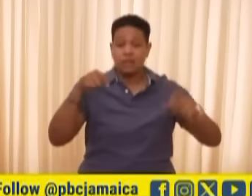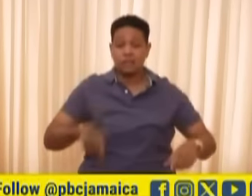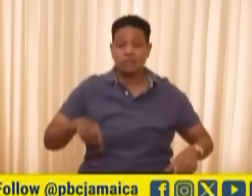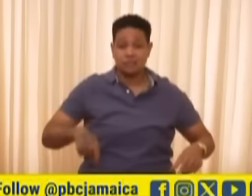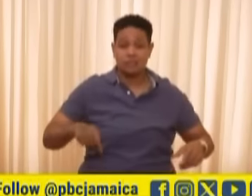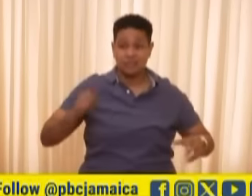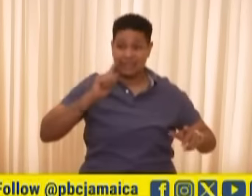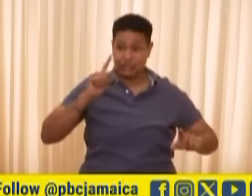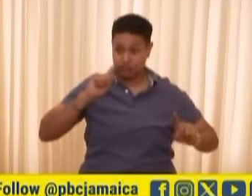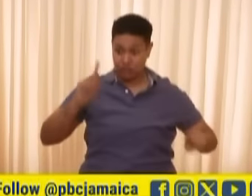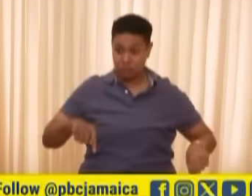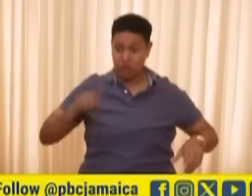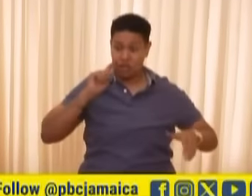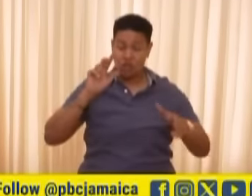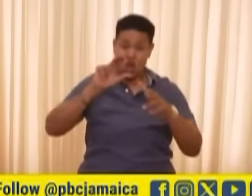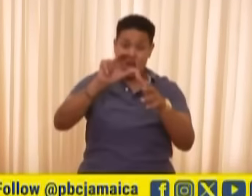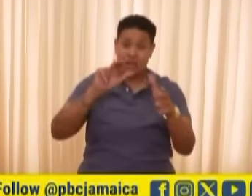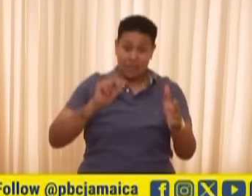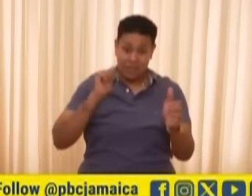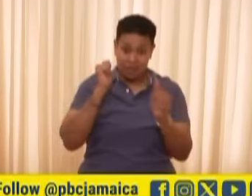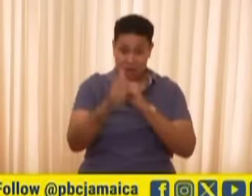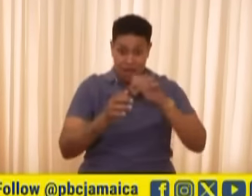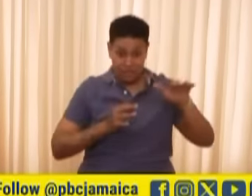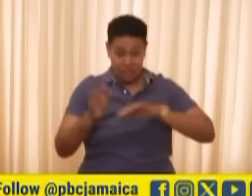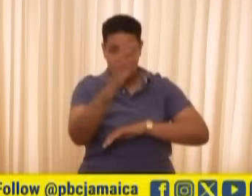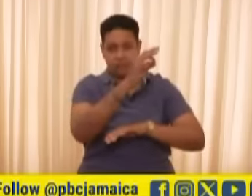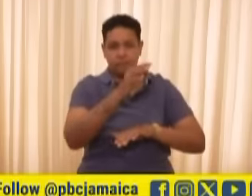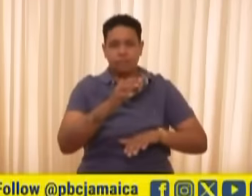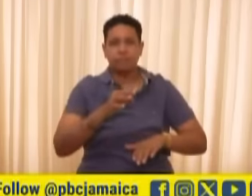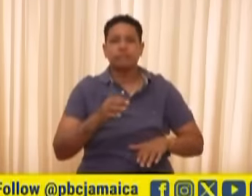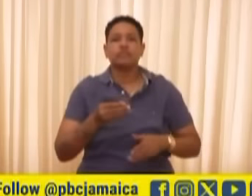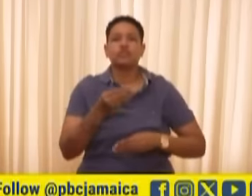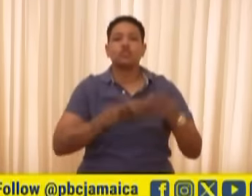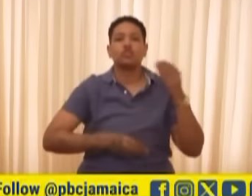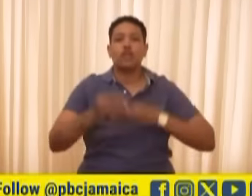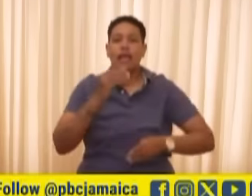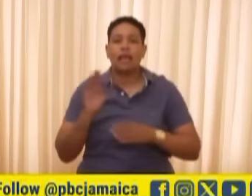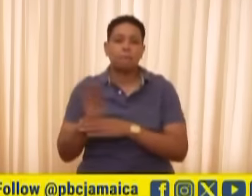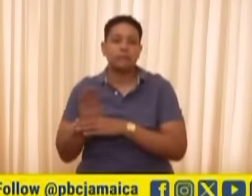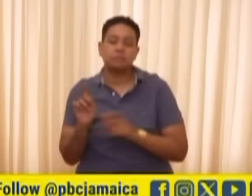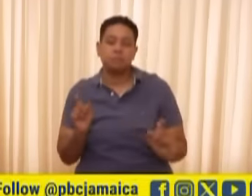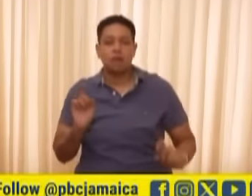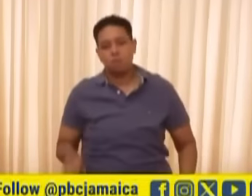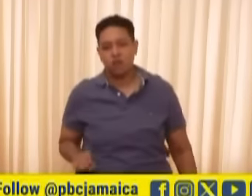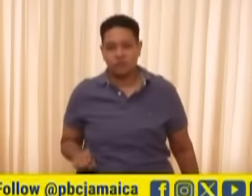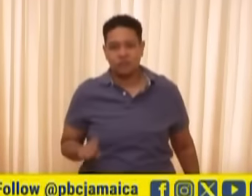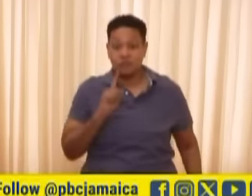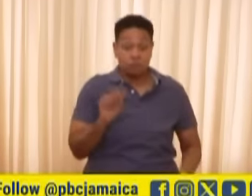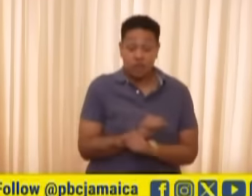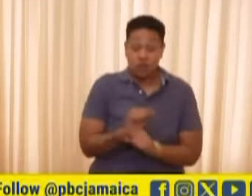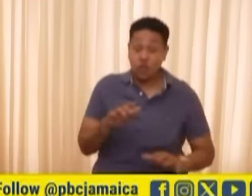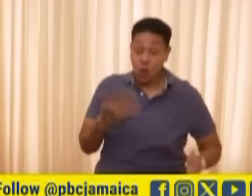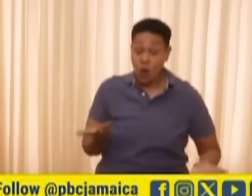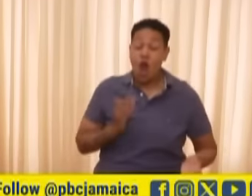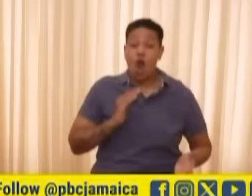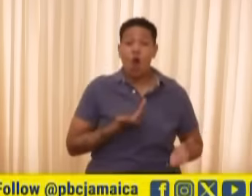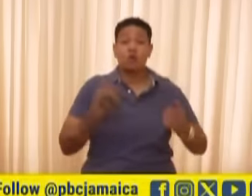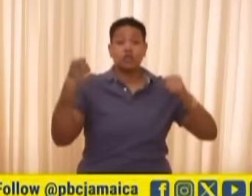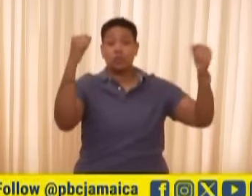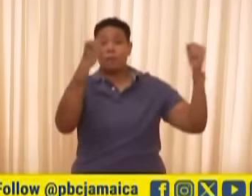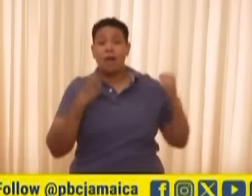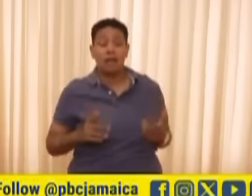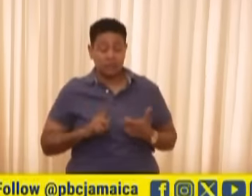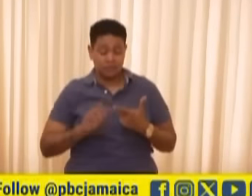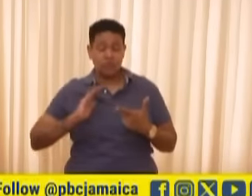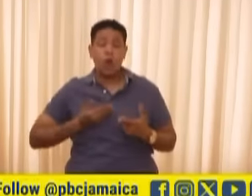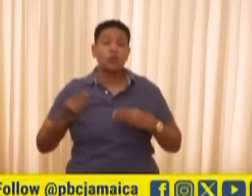the response to the pandemic is to manage trade and commerce, to ensure that our